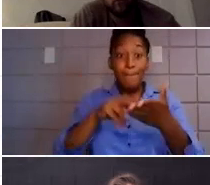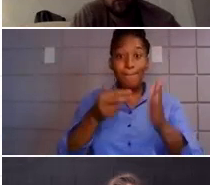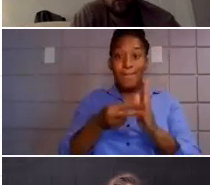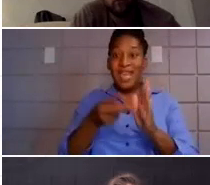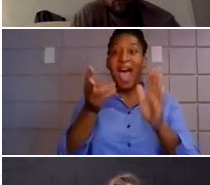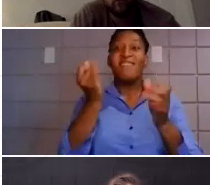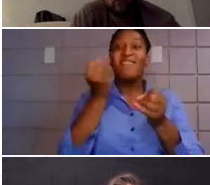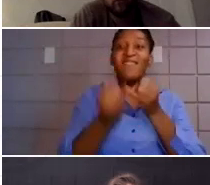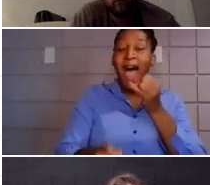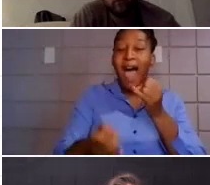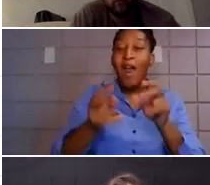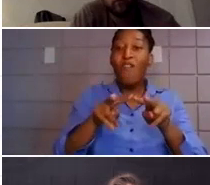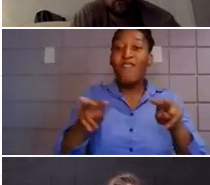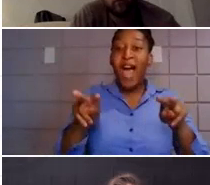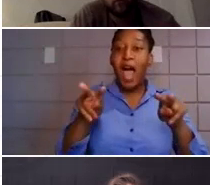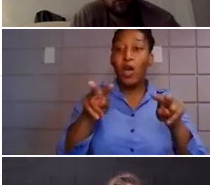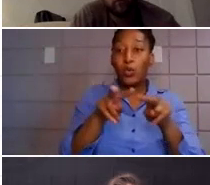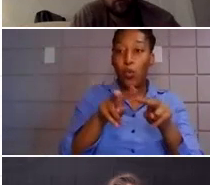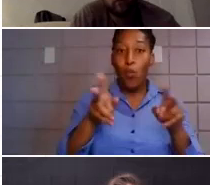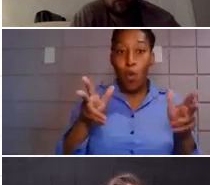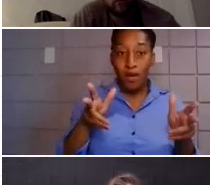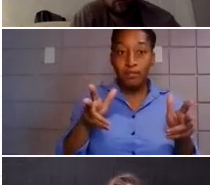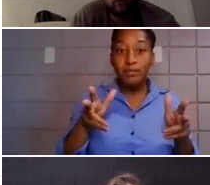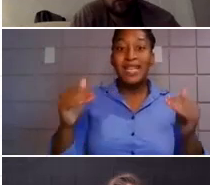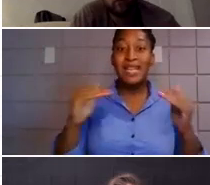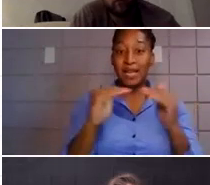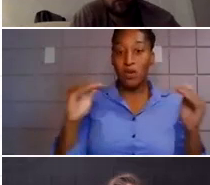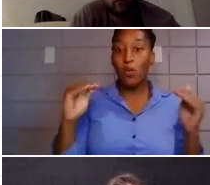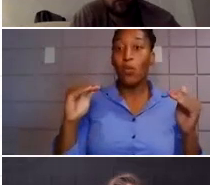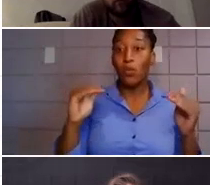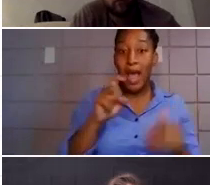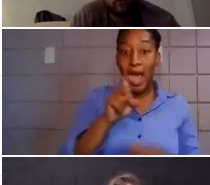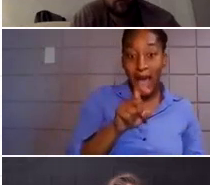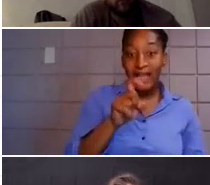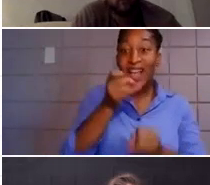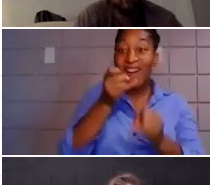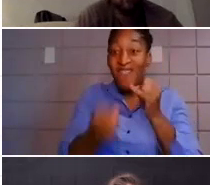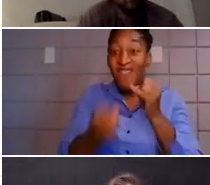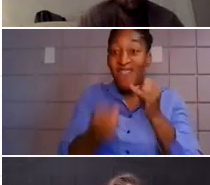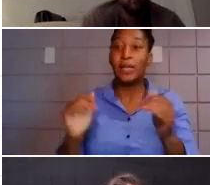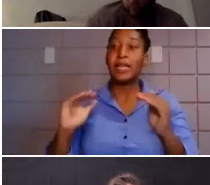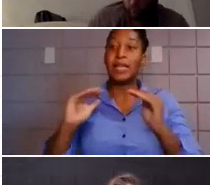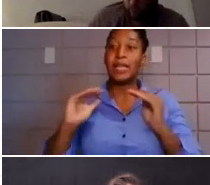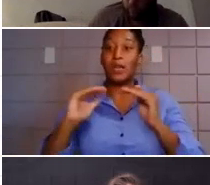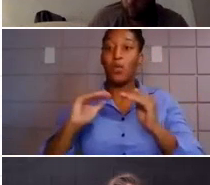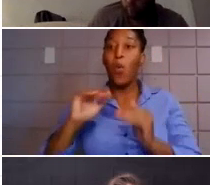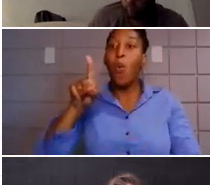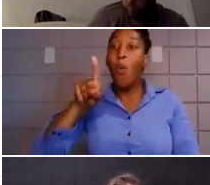has to equal to 1/2 A T